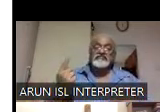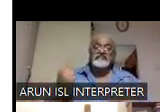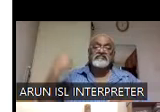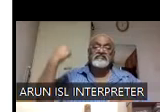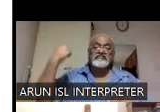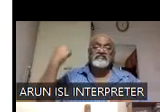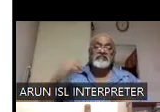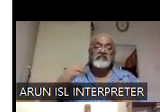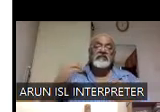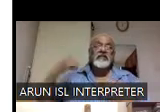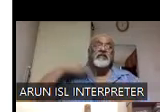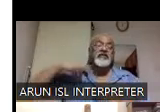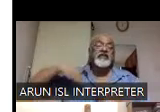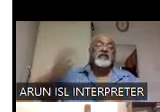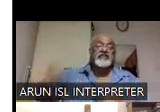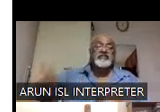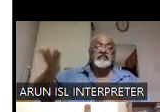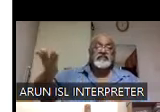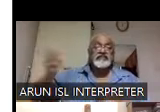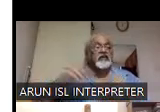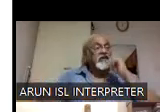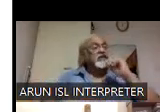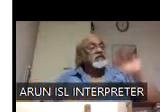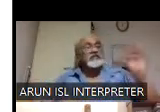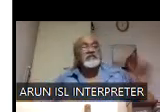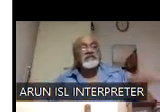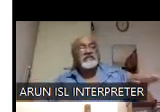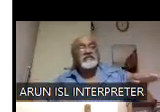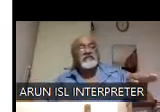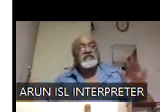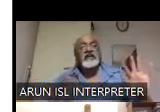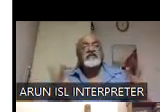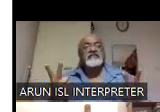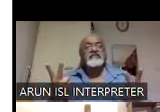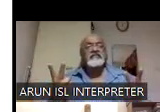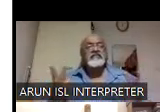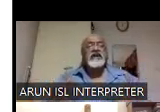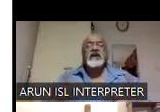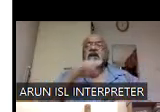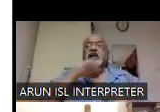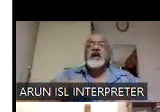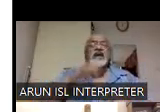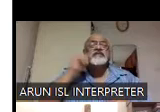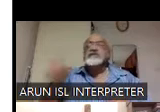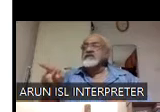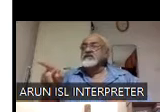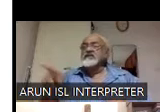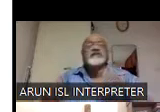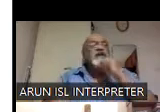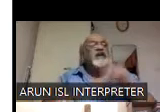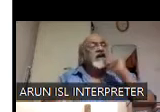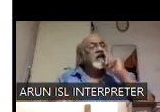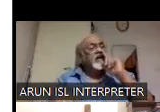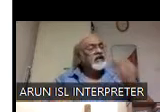more privileges than the woman. If we are talking about a young boy and a young girl in the